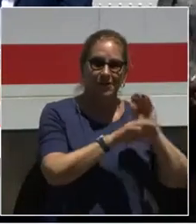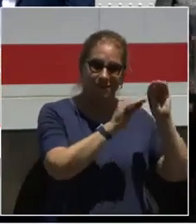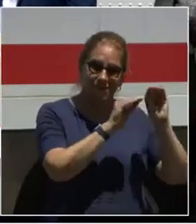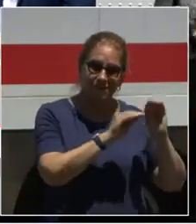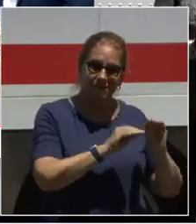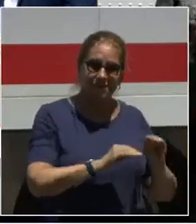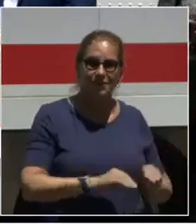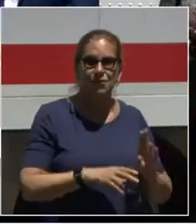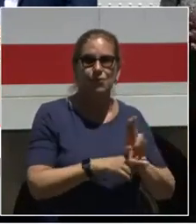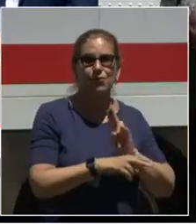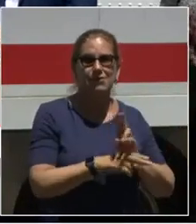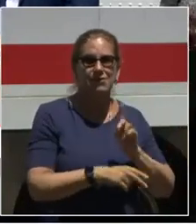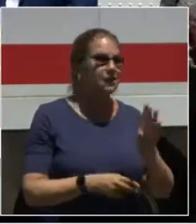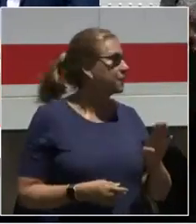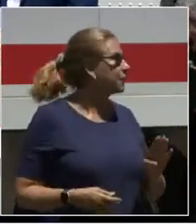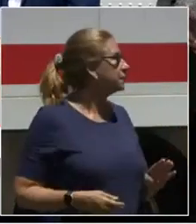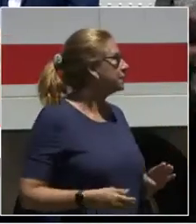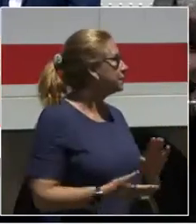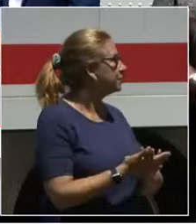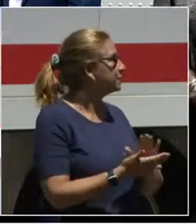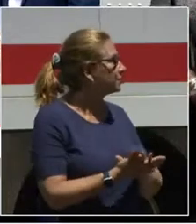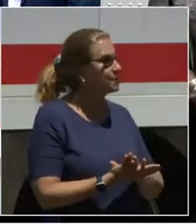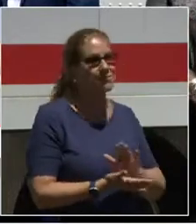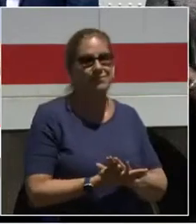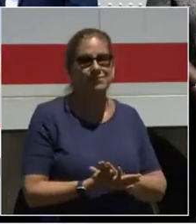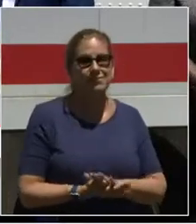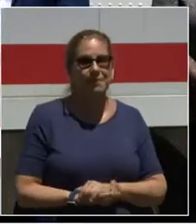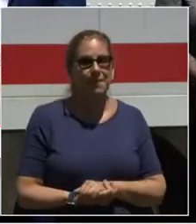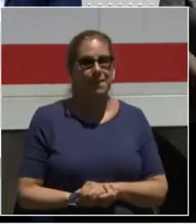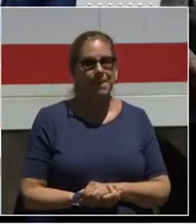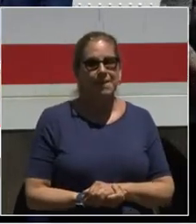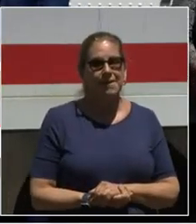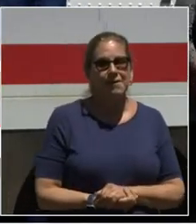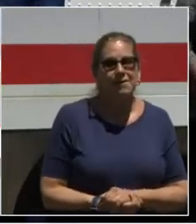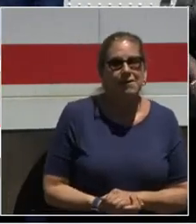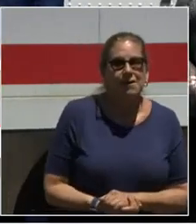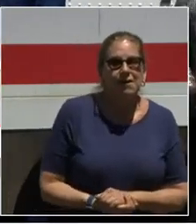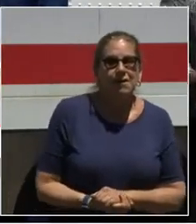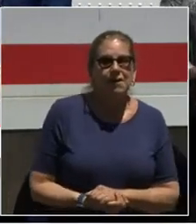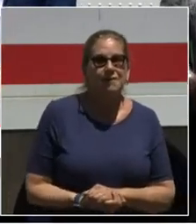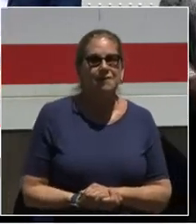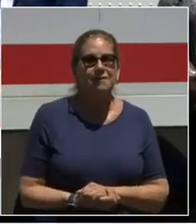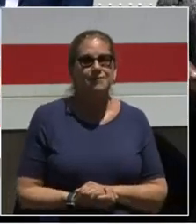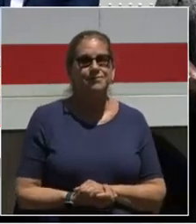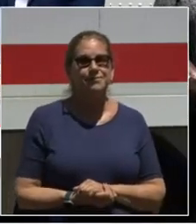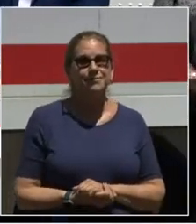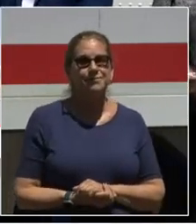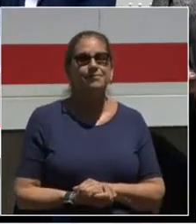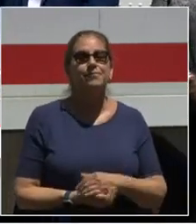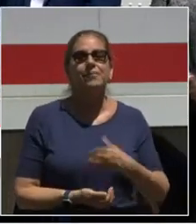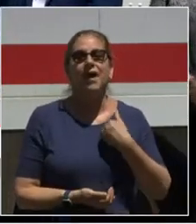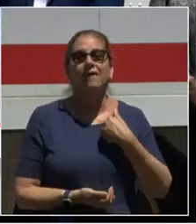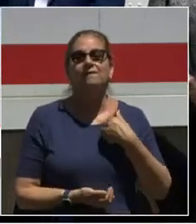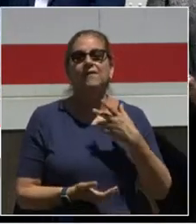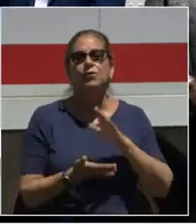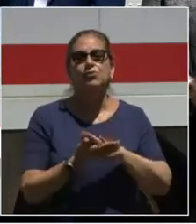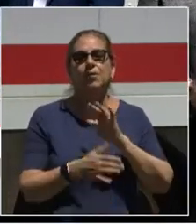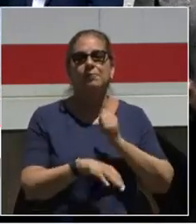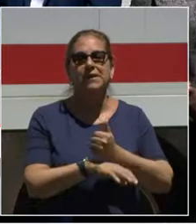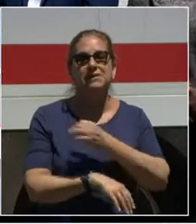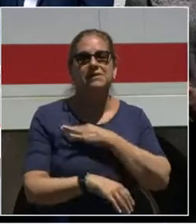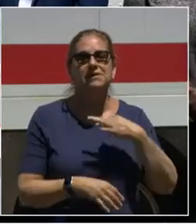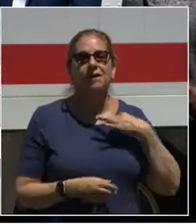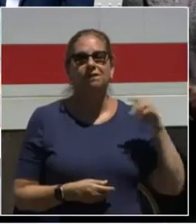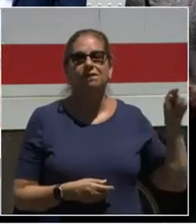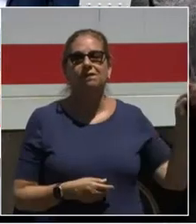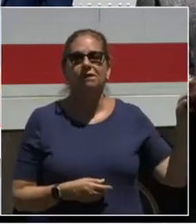you. Yes, and so listen for that call. And then there'll be school-based staff that you'll hear more about, I think, in a minute. They'll be sending letters to parents